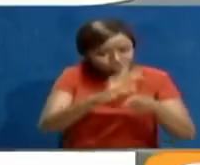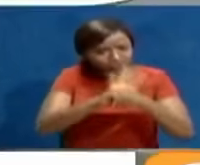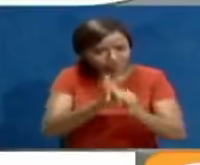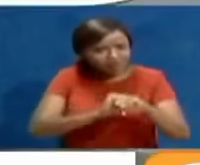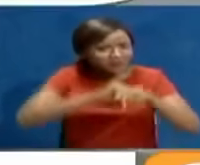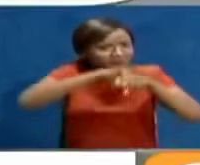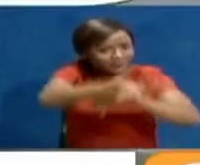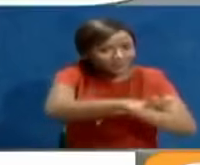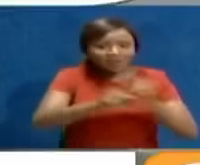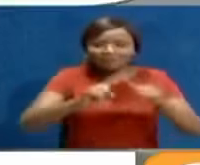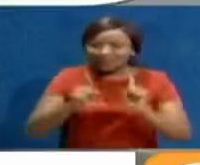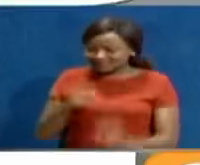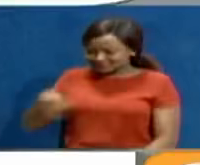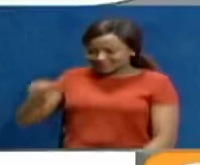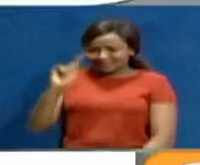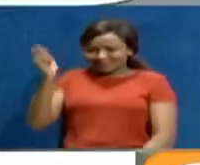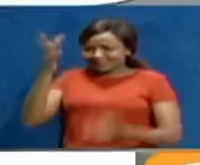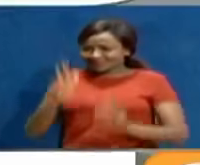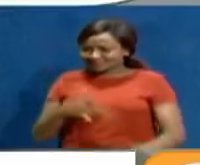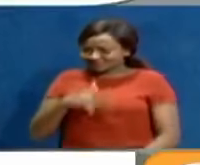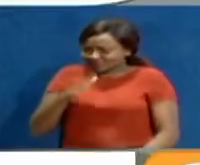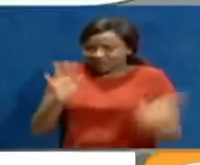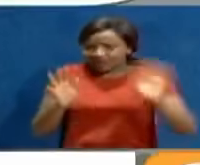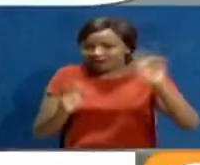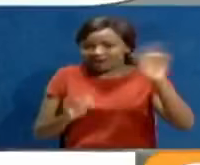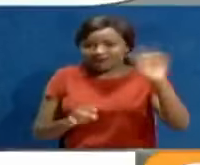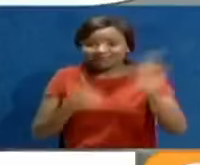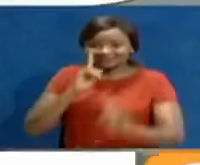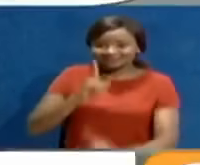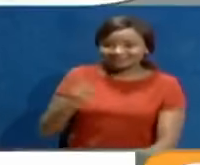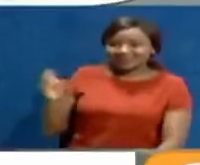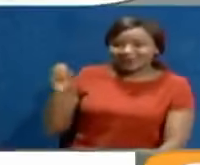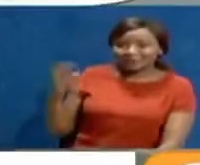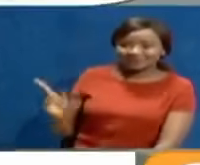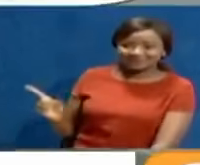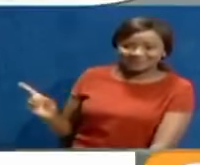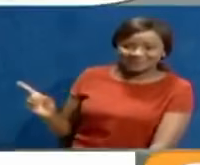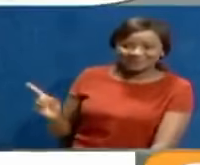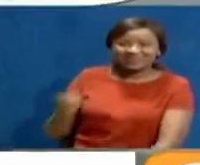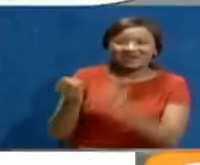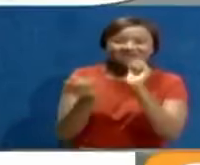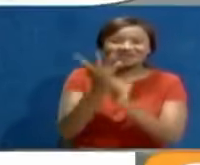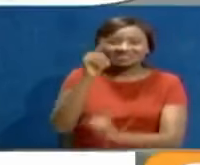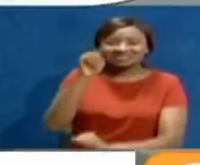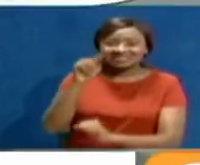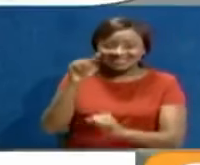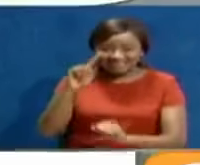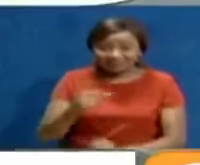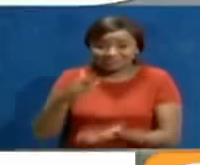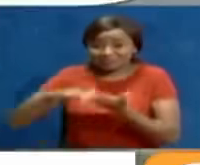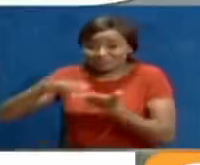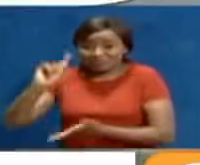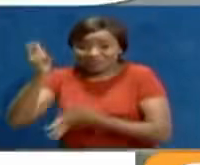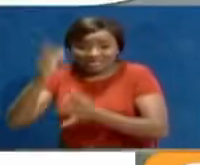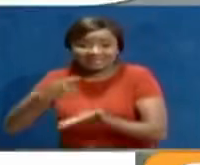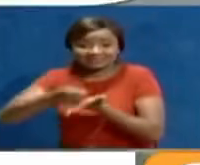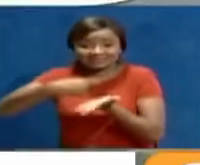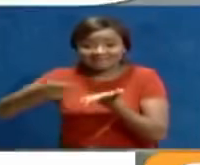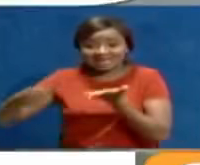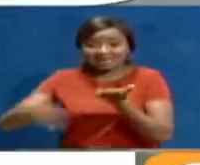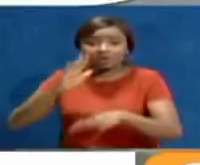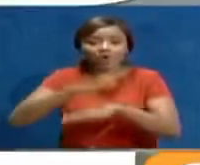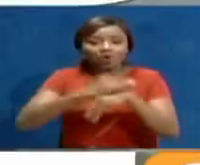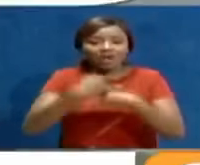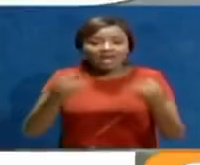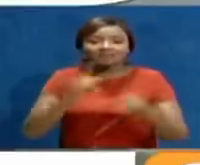against COVID-19. Kenyans are having none of it. Let me show you the figures here now. About 14,000 plus are signing an online